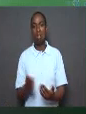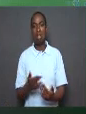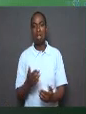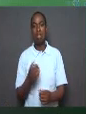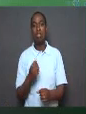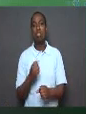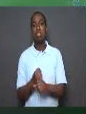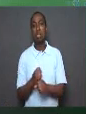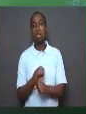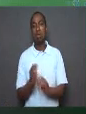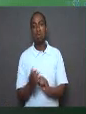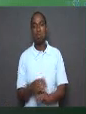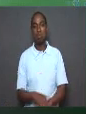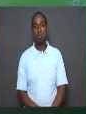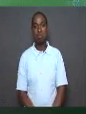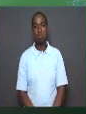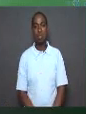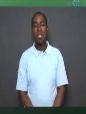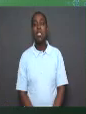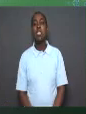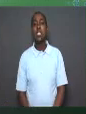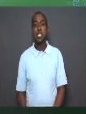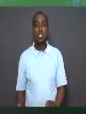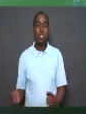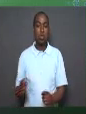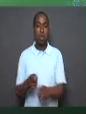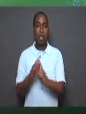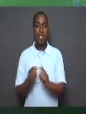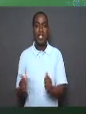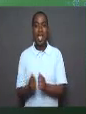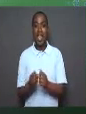activity. Let us go through your answers.